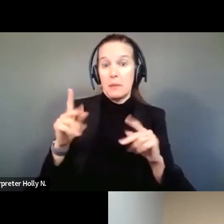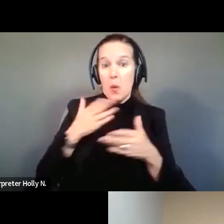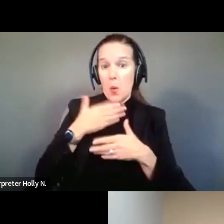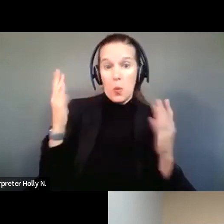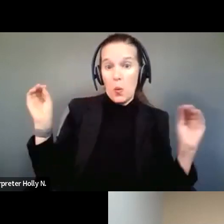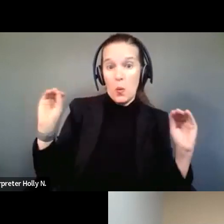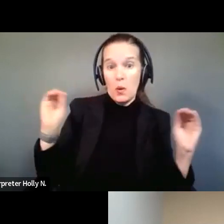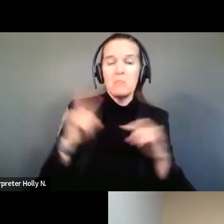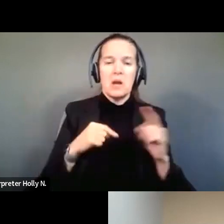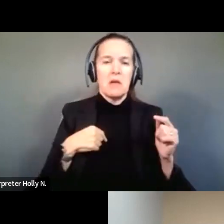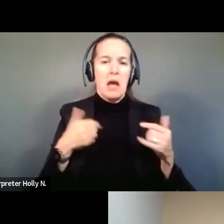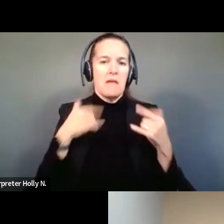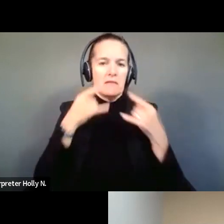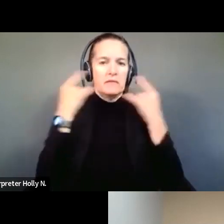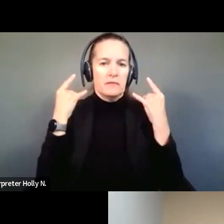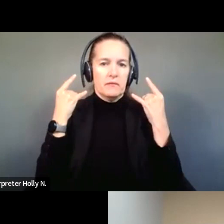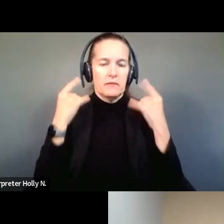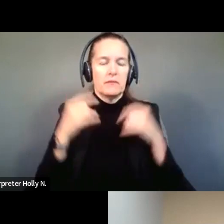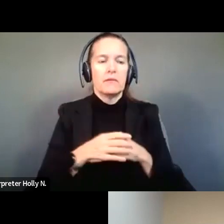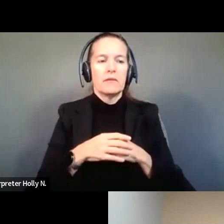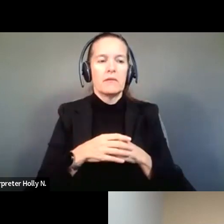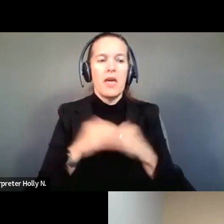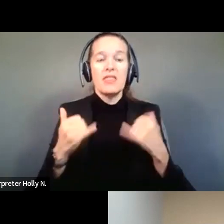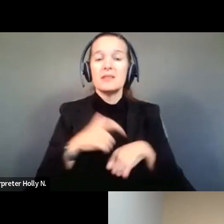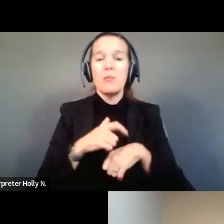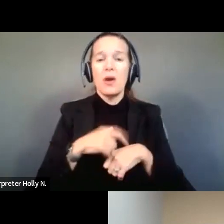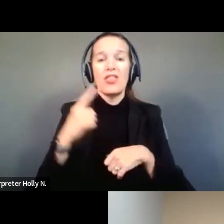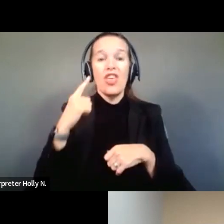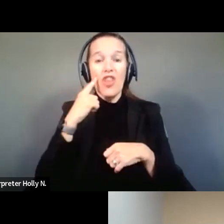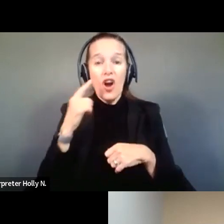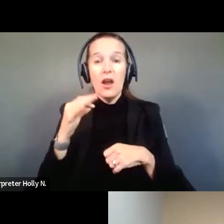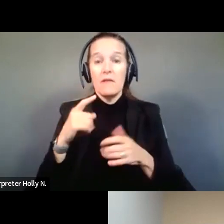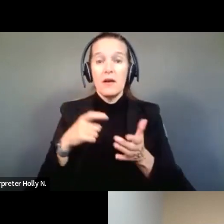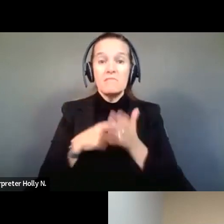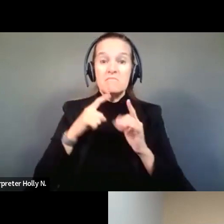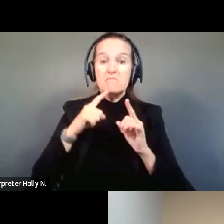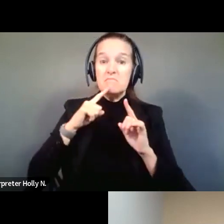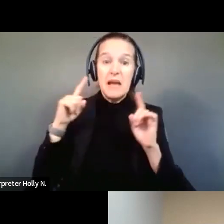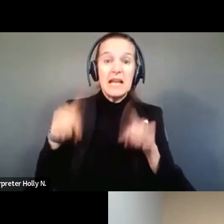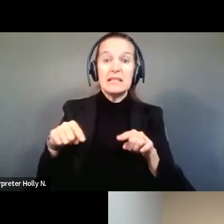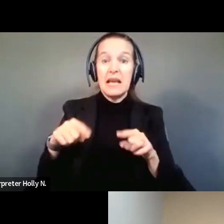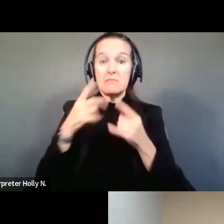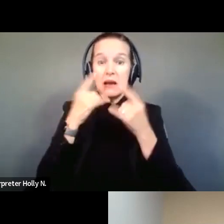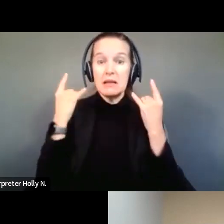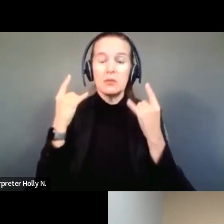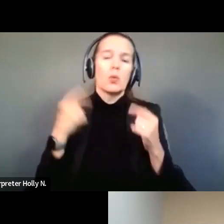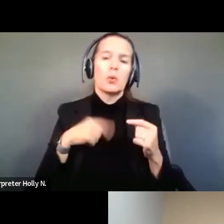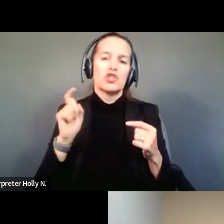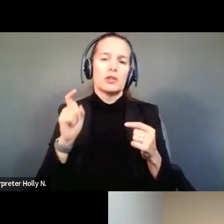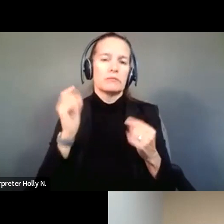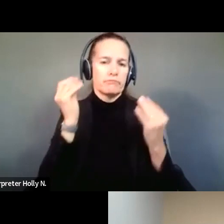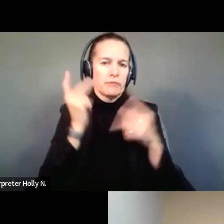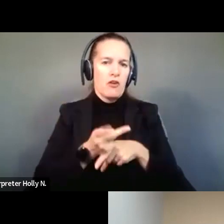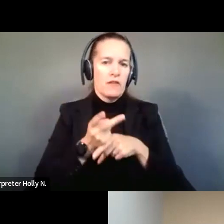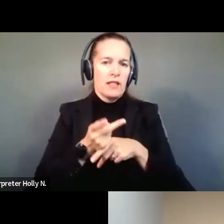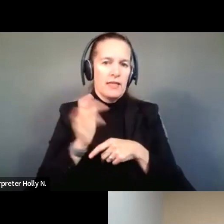point, the thought of another mandate would be something that we should take very carefully. If that's why we're following the